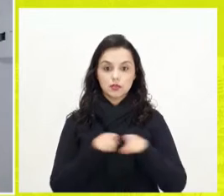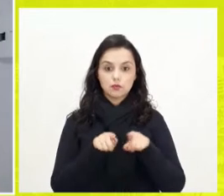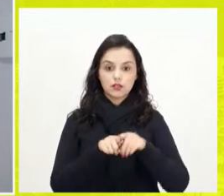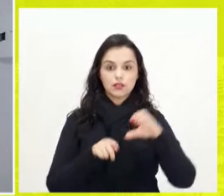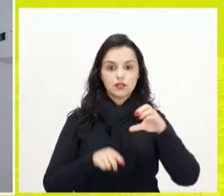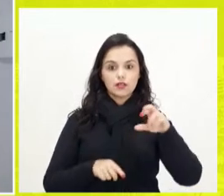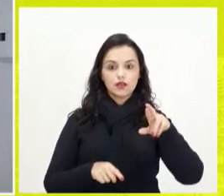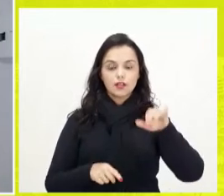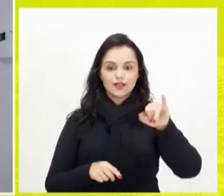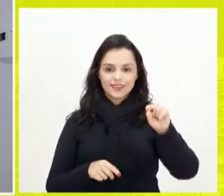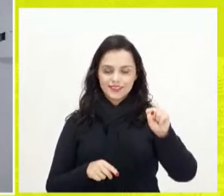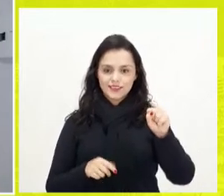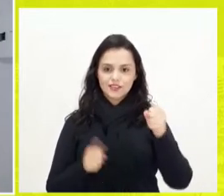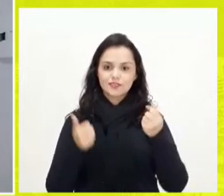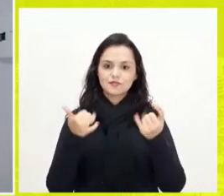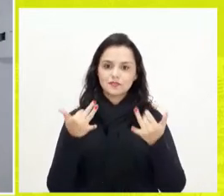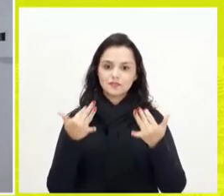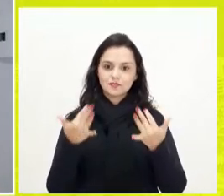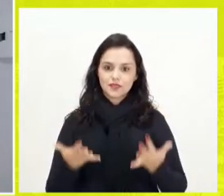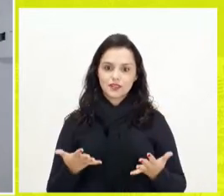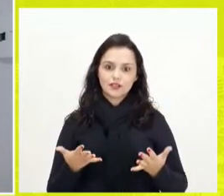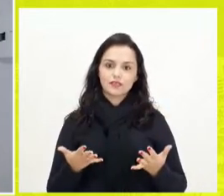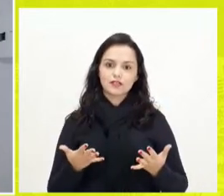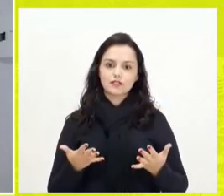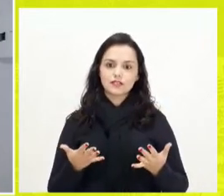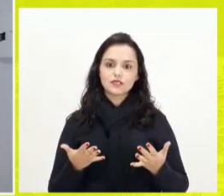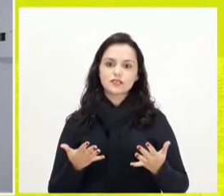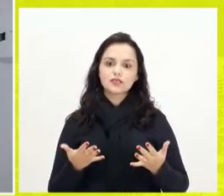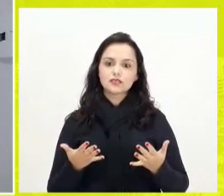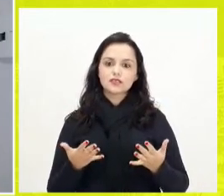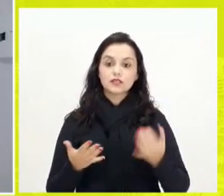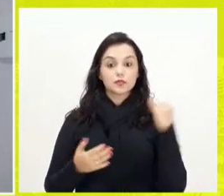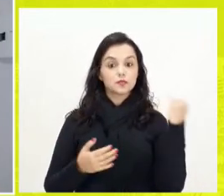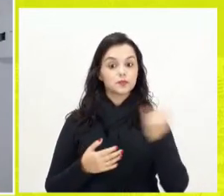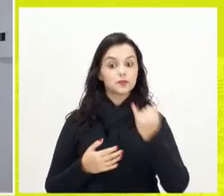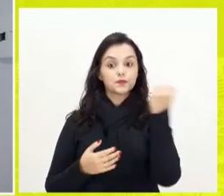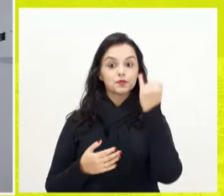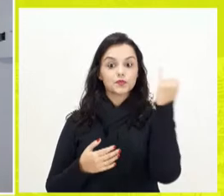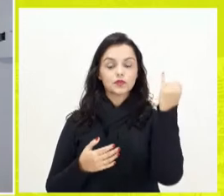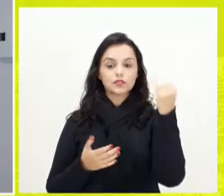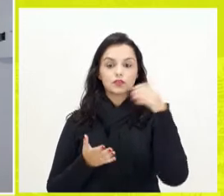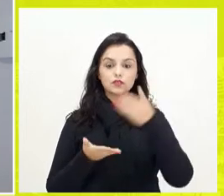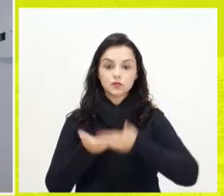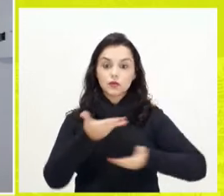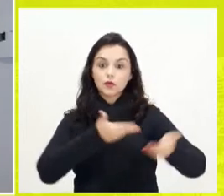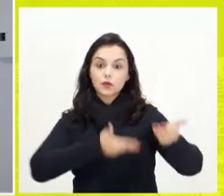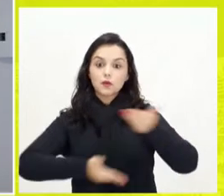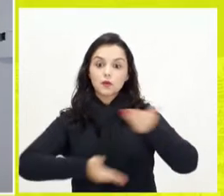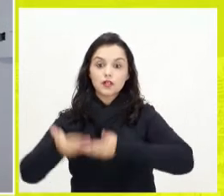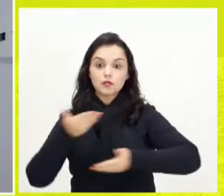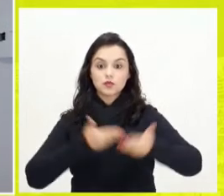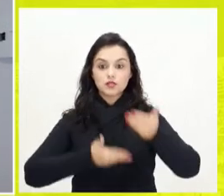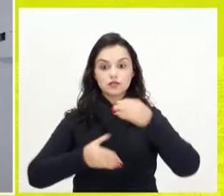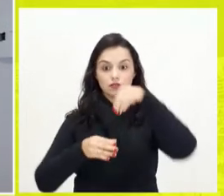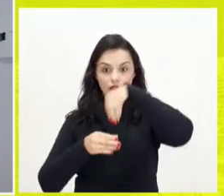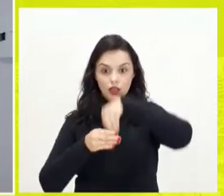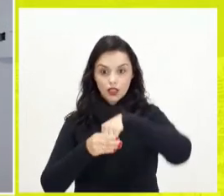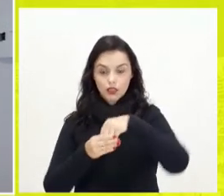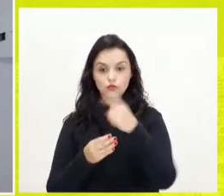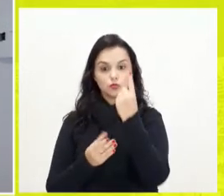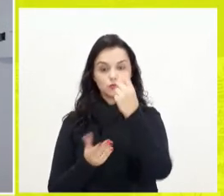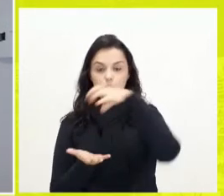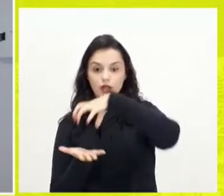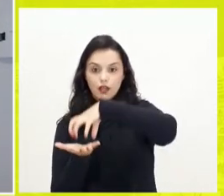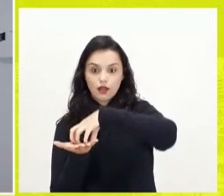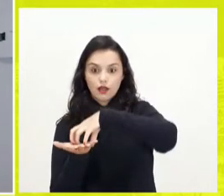chris would start on the importance of having collaboration not just in one area